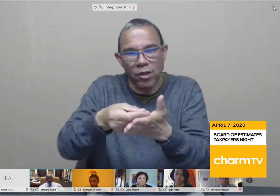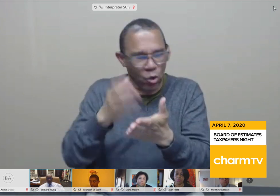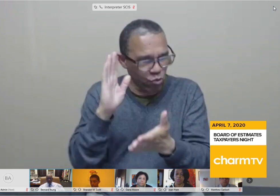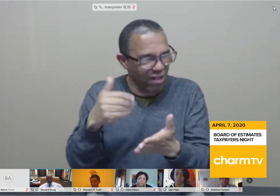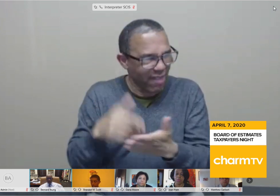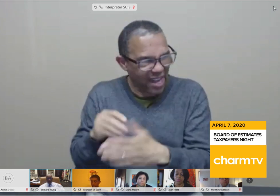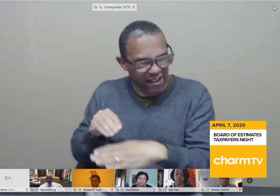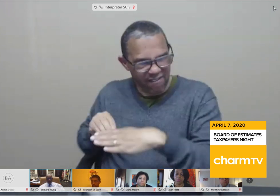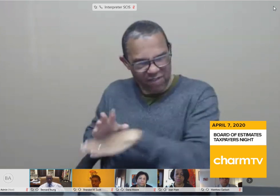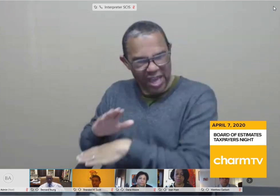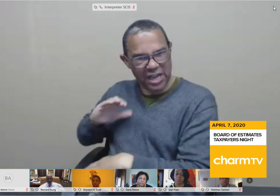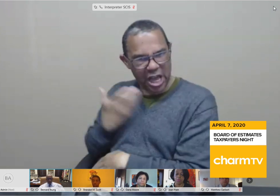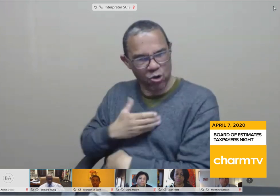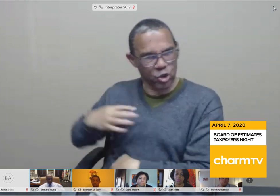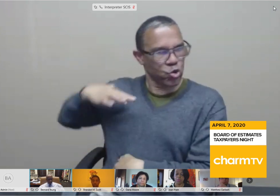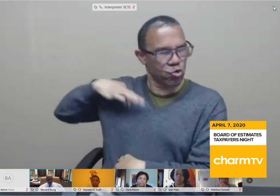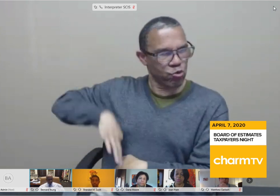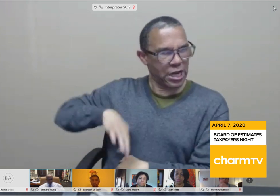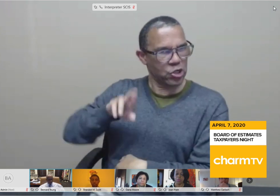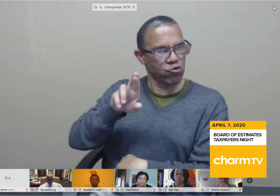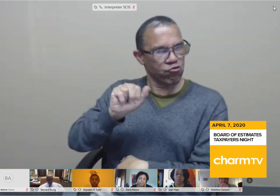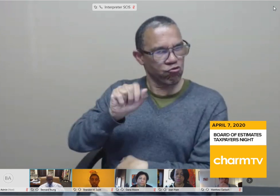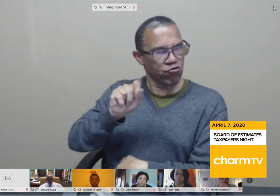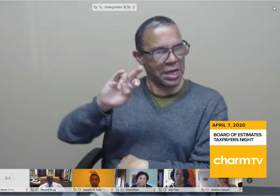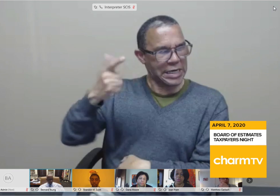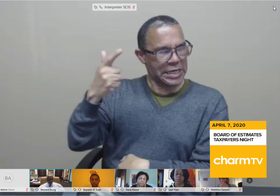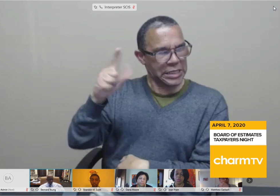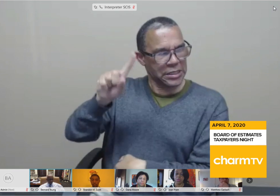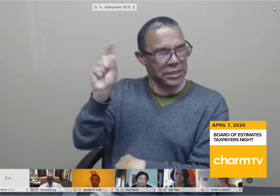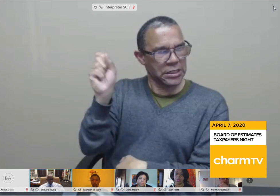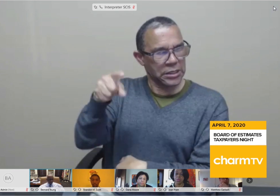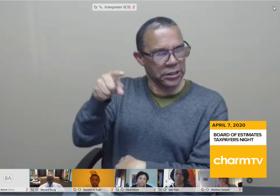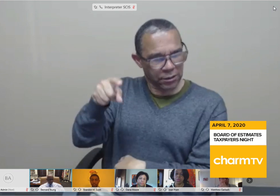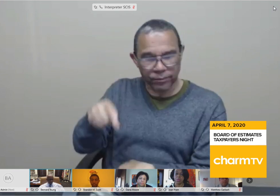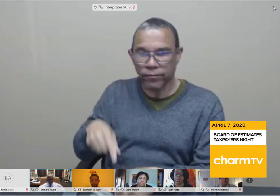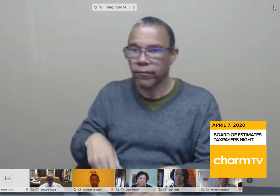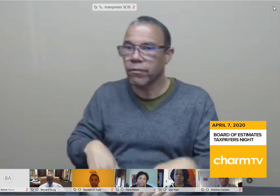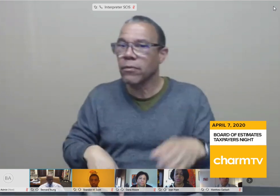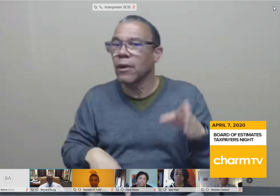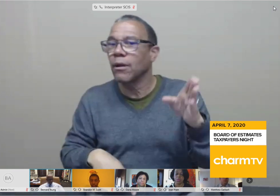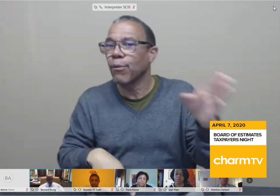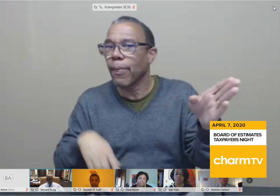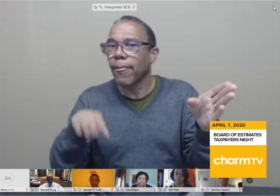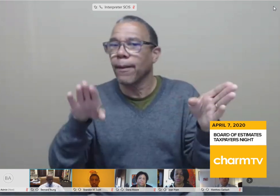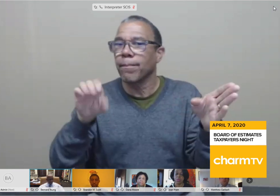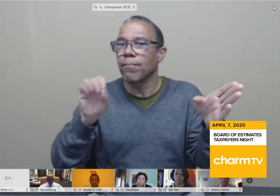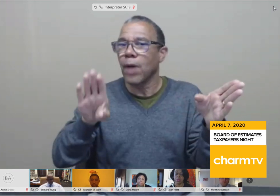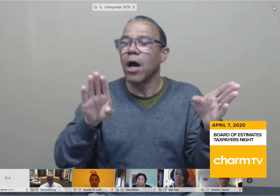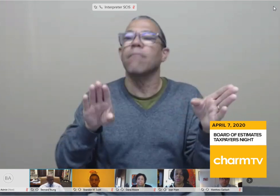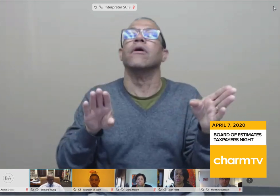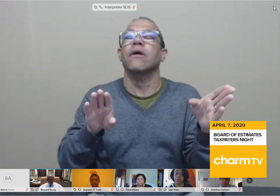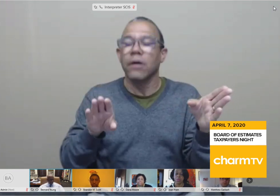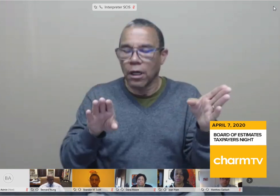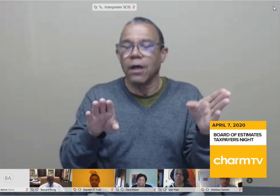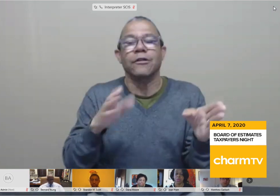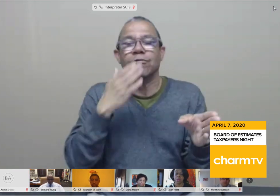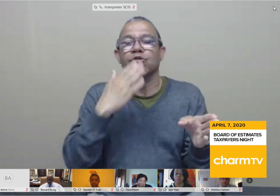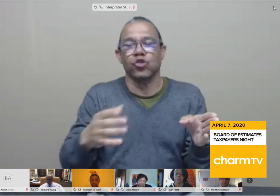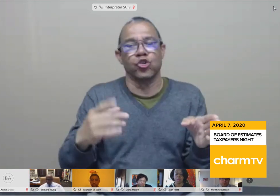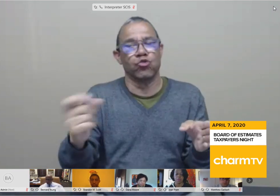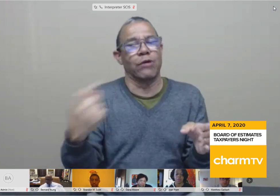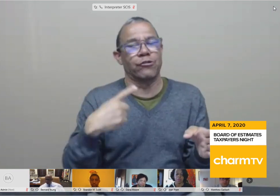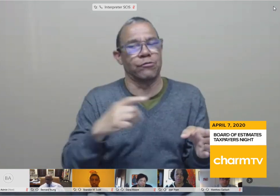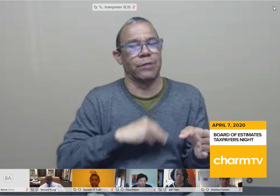the city of Baltimore in terms of borrowing? Yeah, so it's a good question. So one of the reasons that we have such